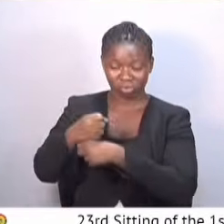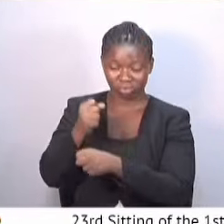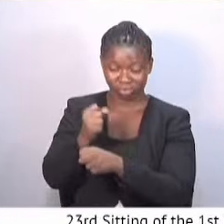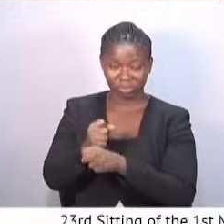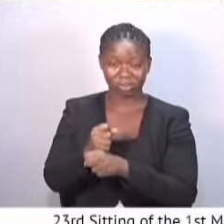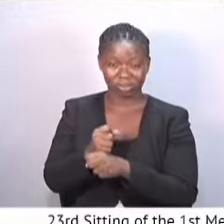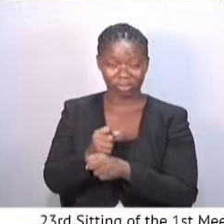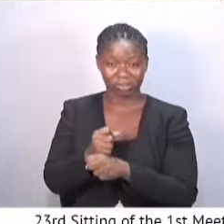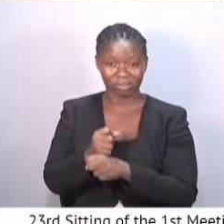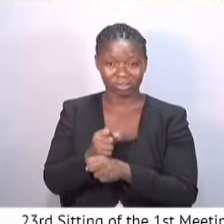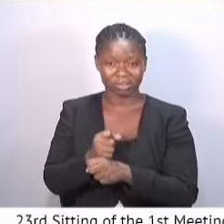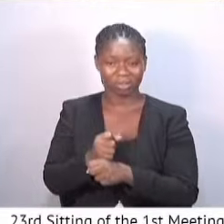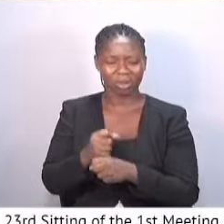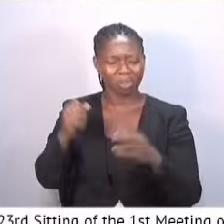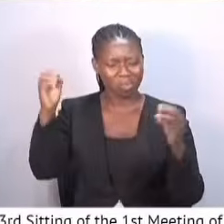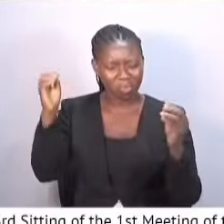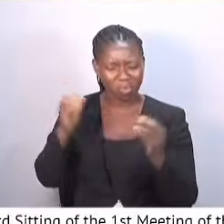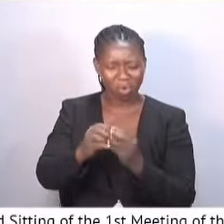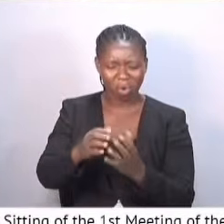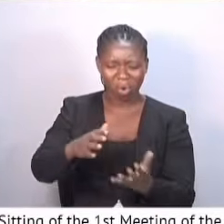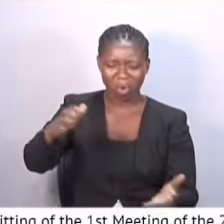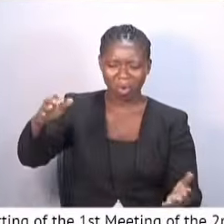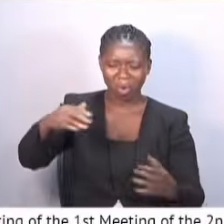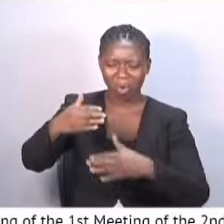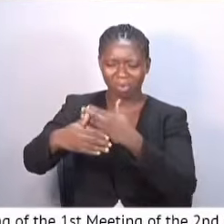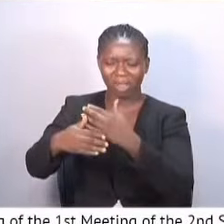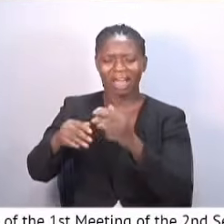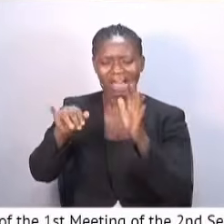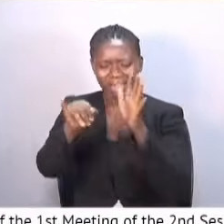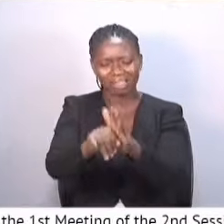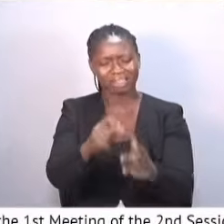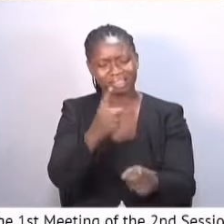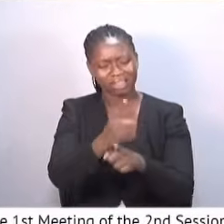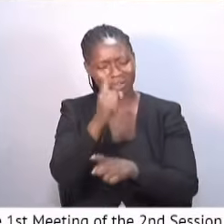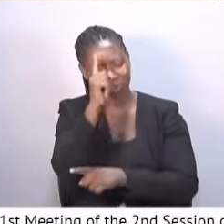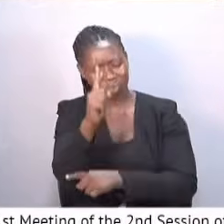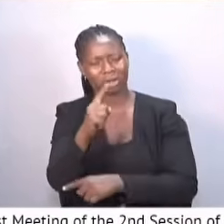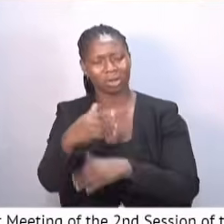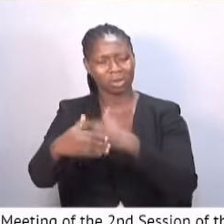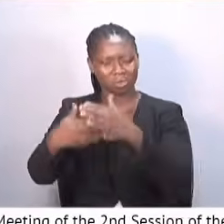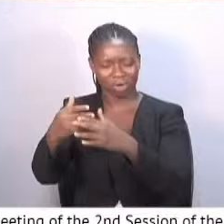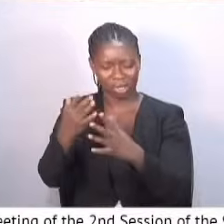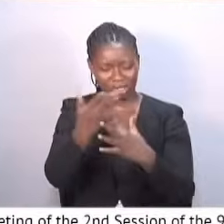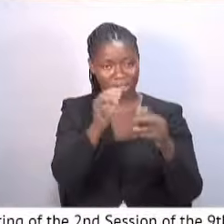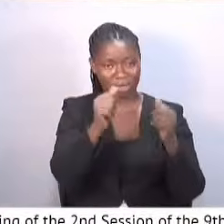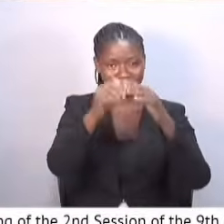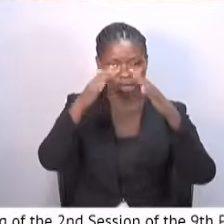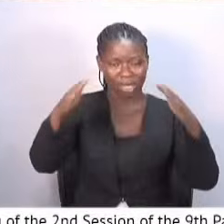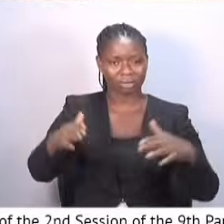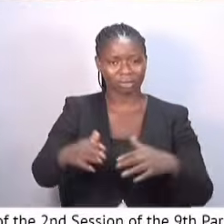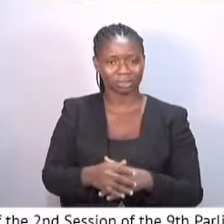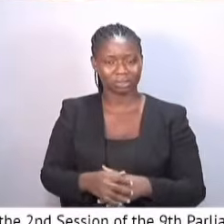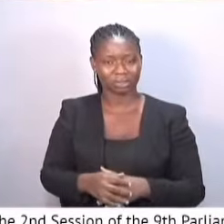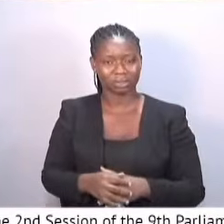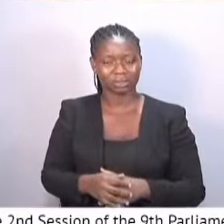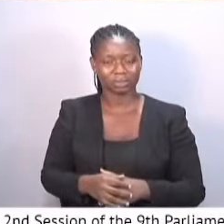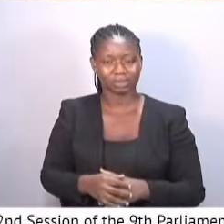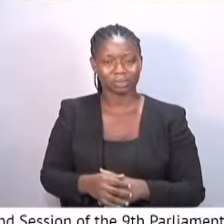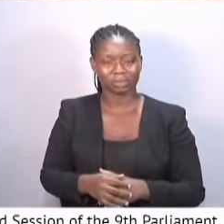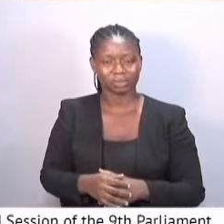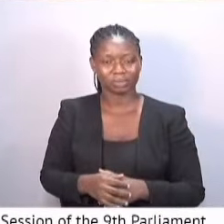made, that you said you made a lot of progress, identify one and share with us. Then you mount the